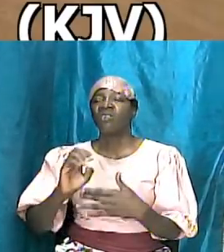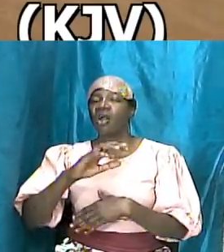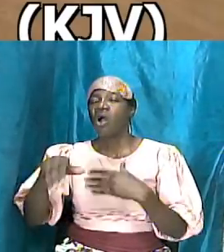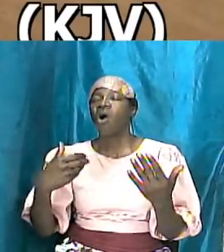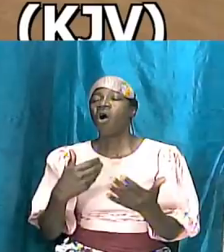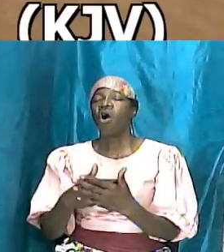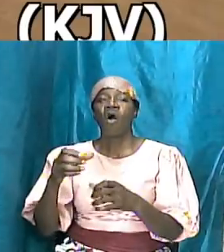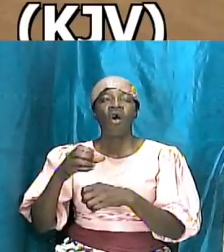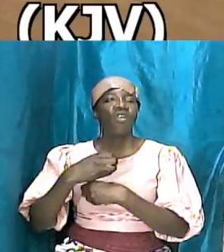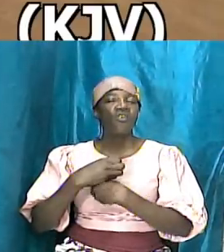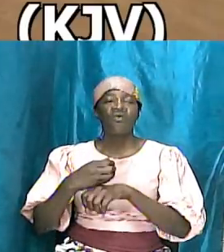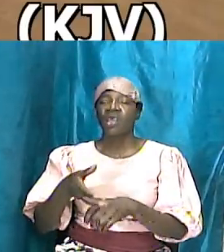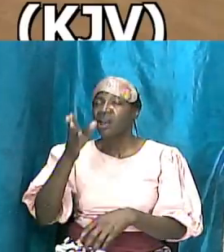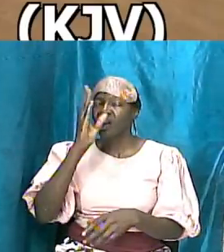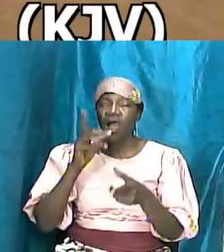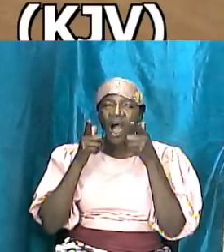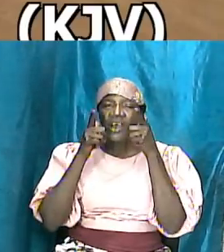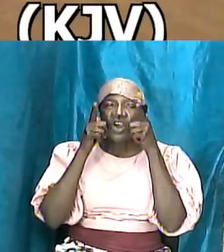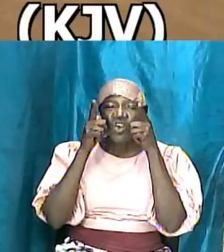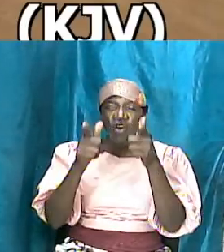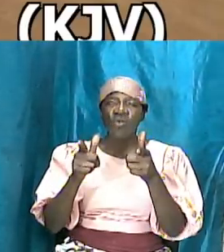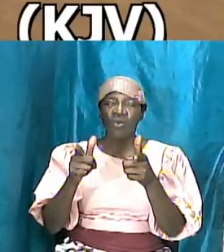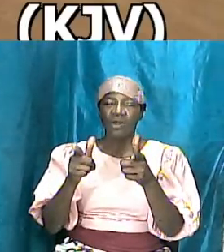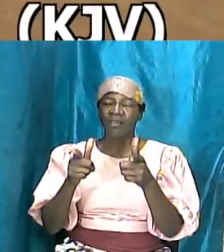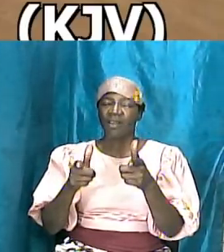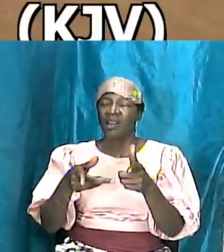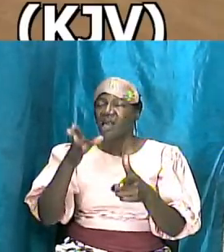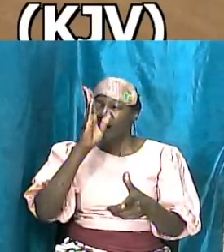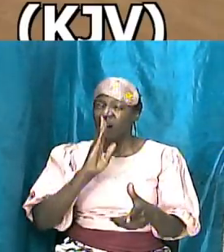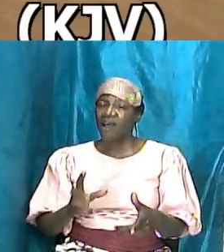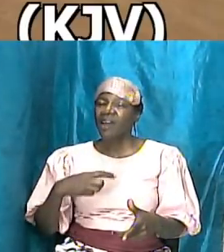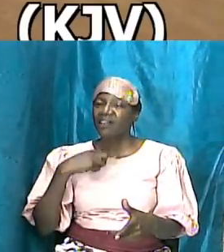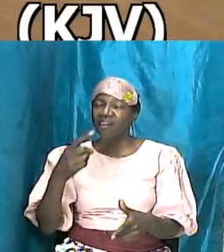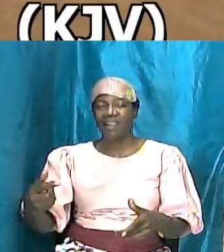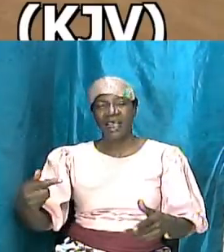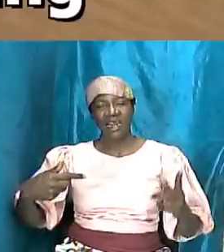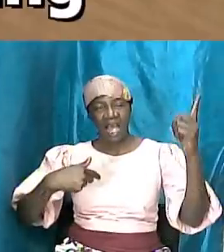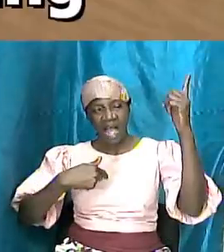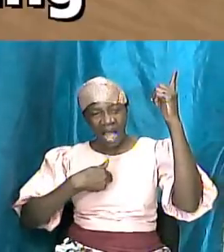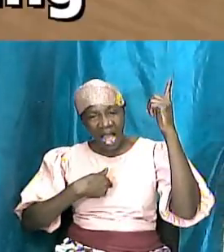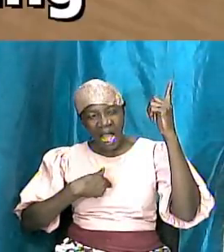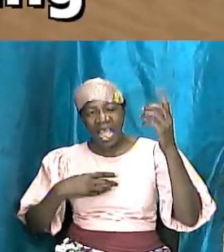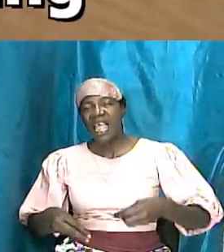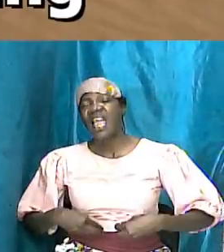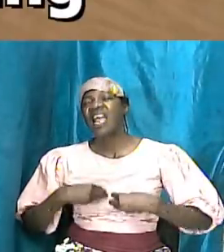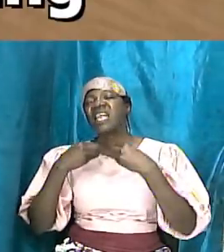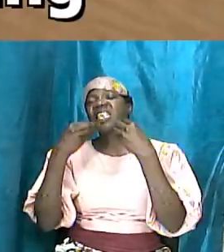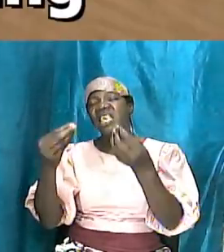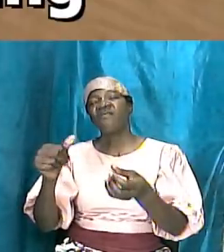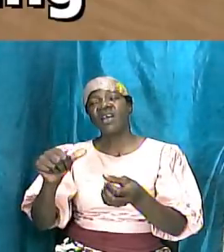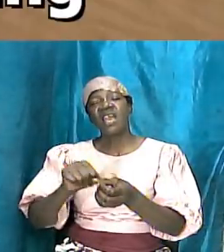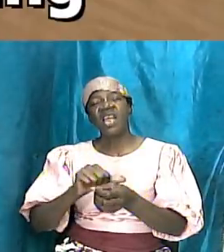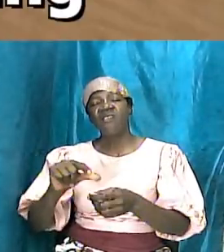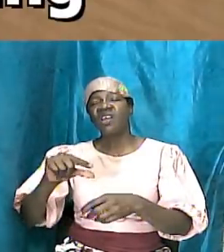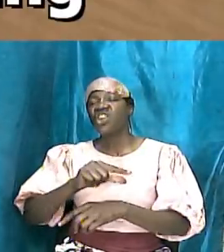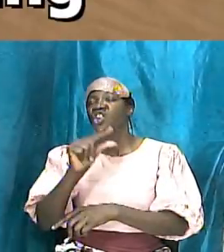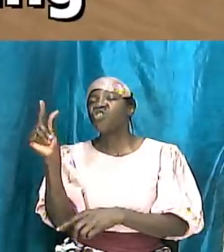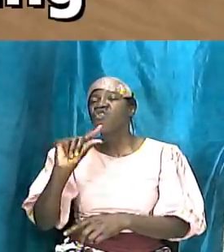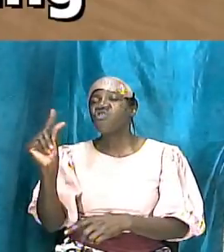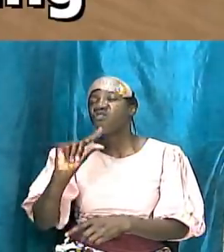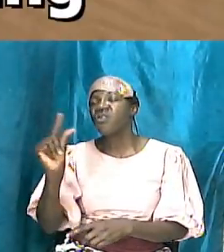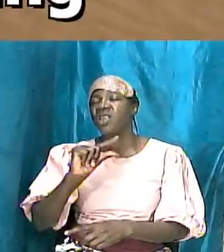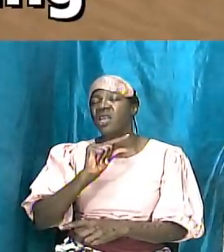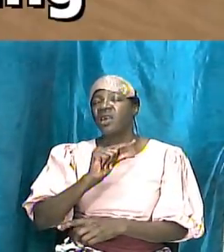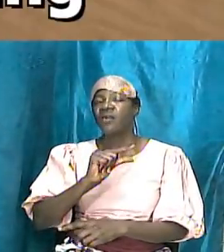created. God looked at it and God said, I have given every green herb for meat,